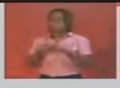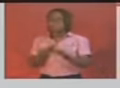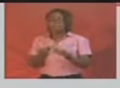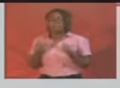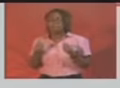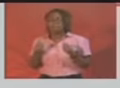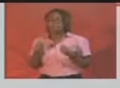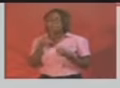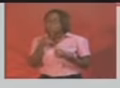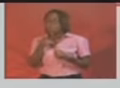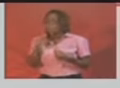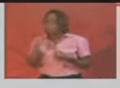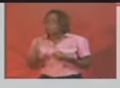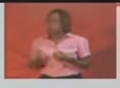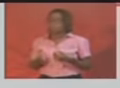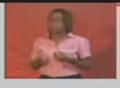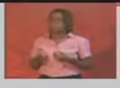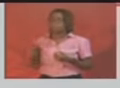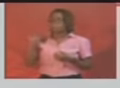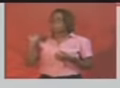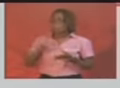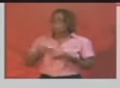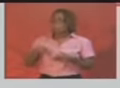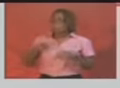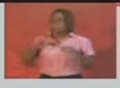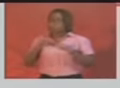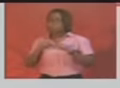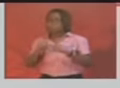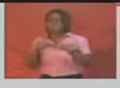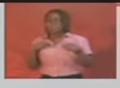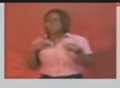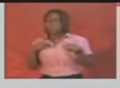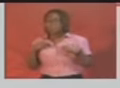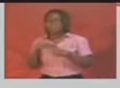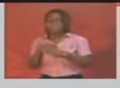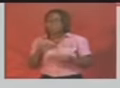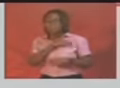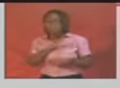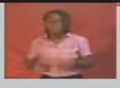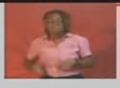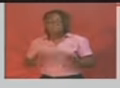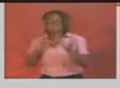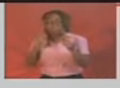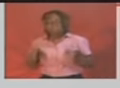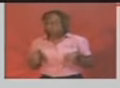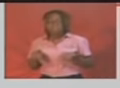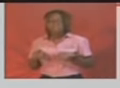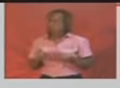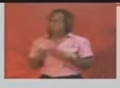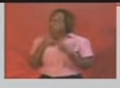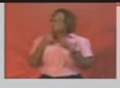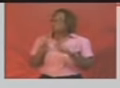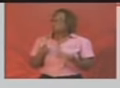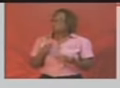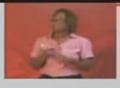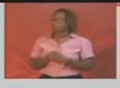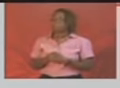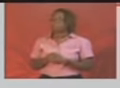population vaccinated. I think when you combine children together with pregnant patients, that's far less than